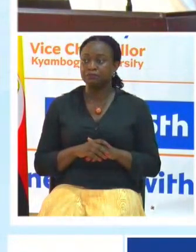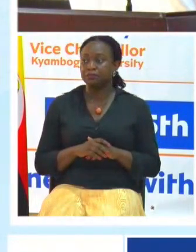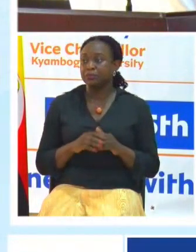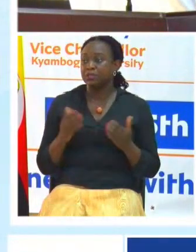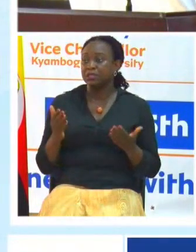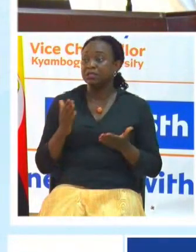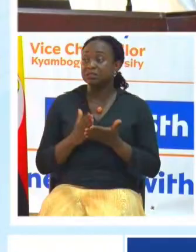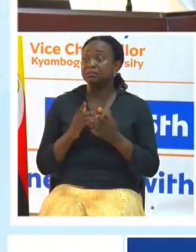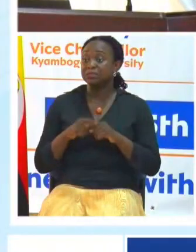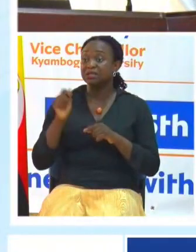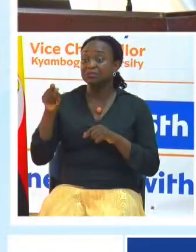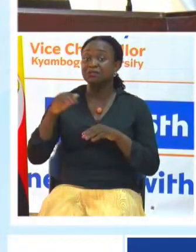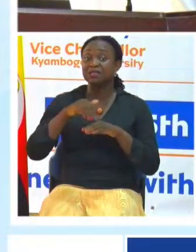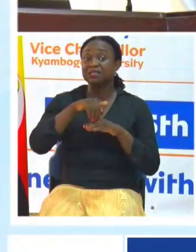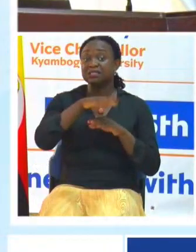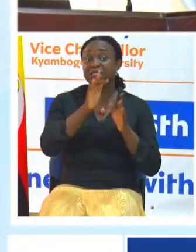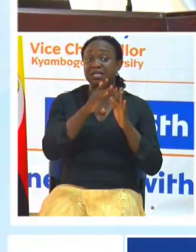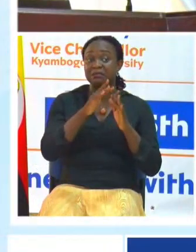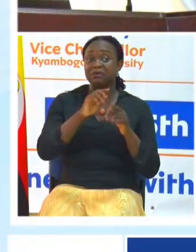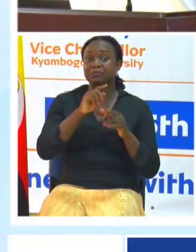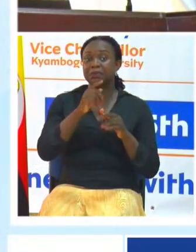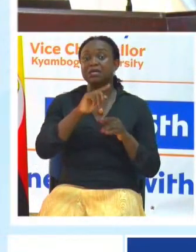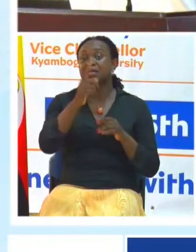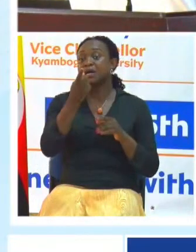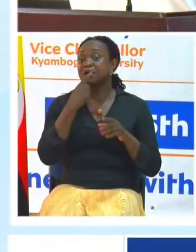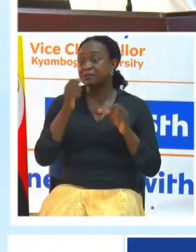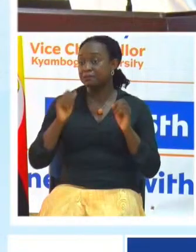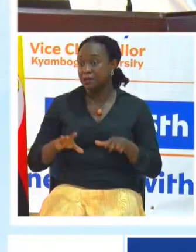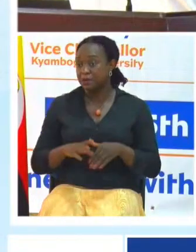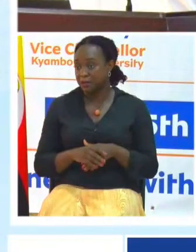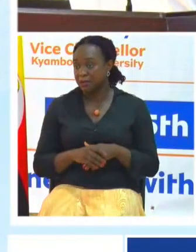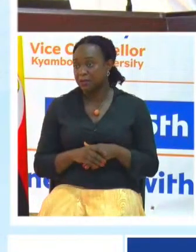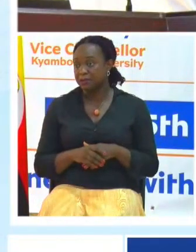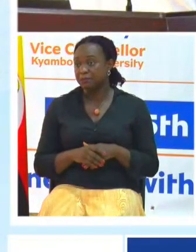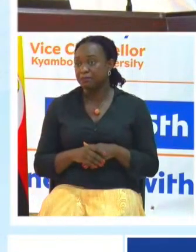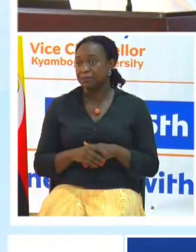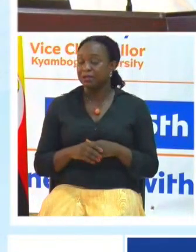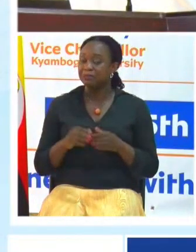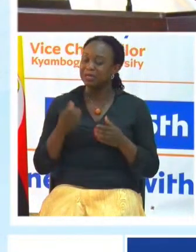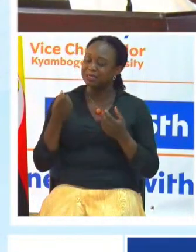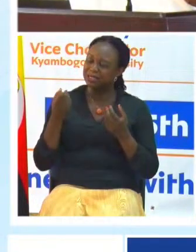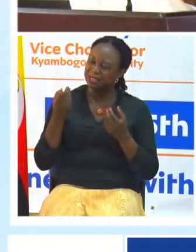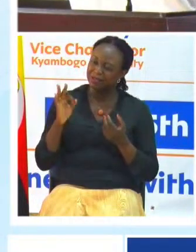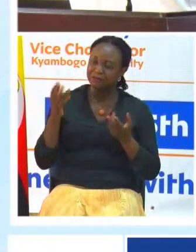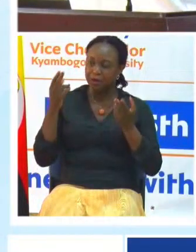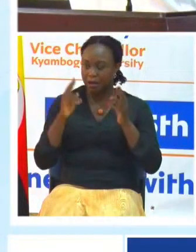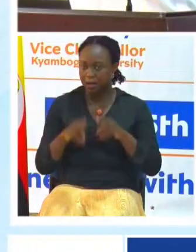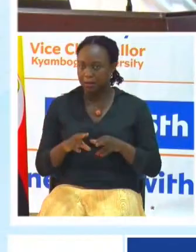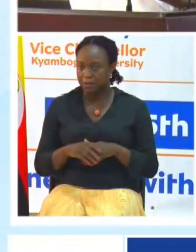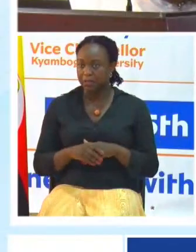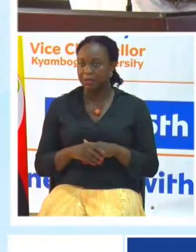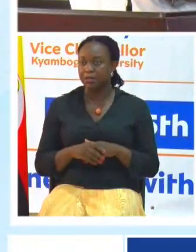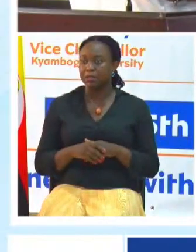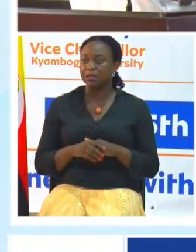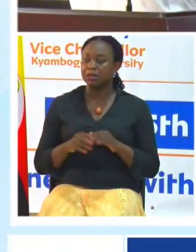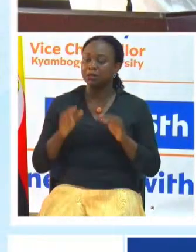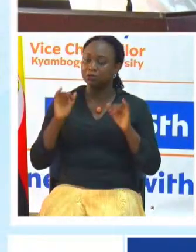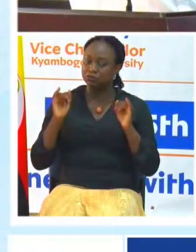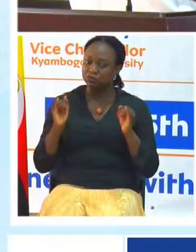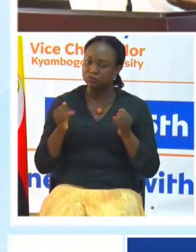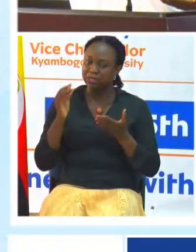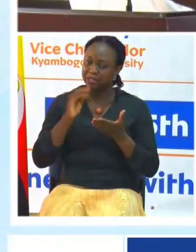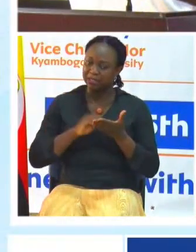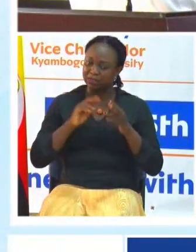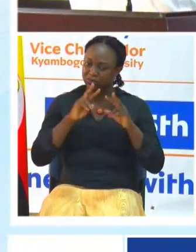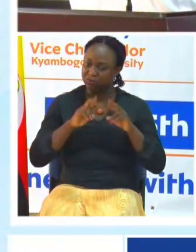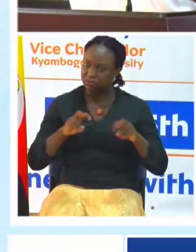Sometimes you could send emails and they may not reply. But if such cases happen, try to do an extra research and